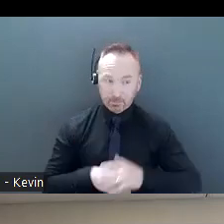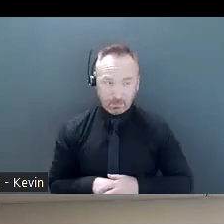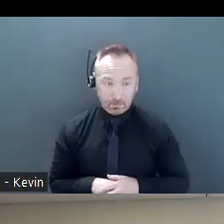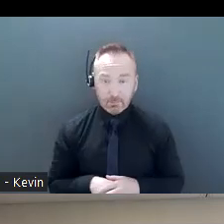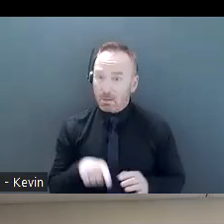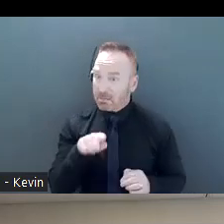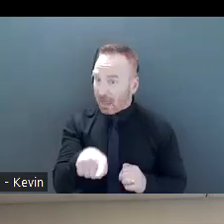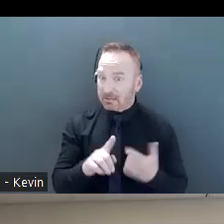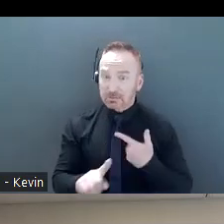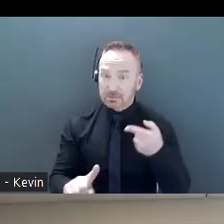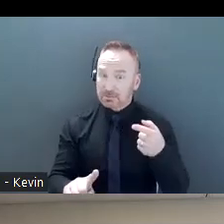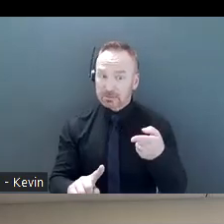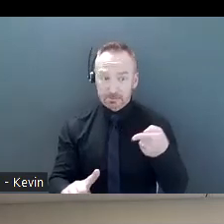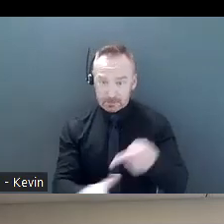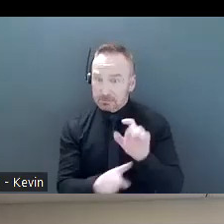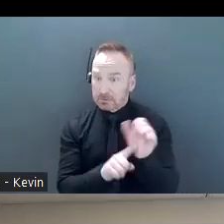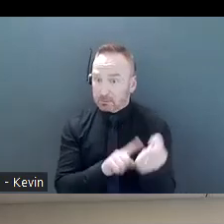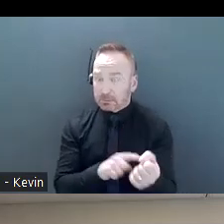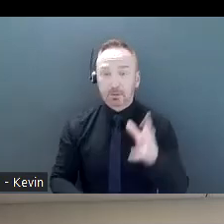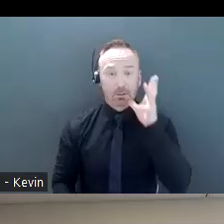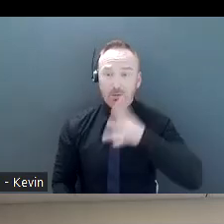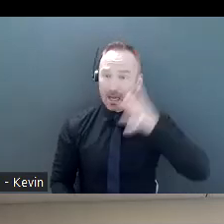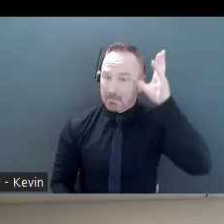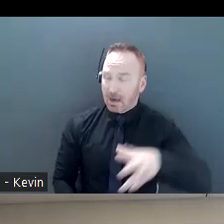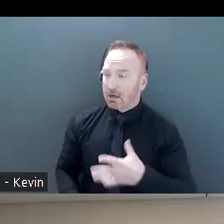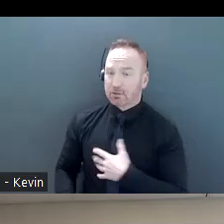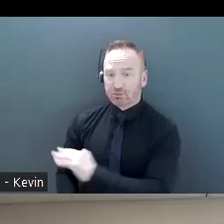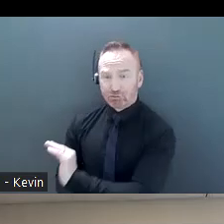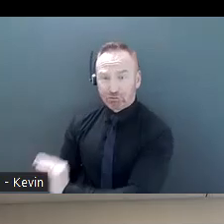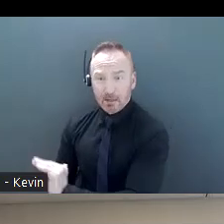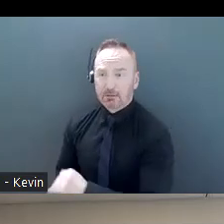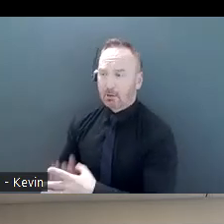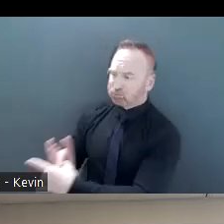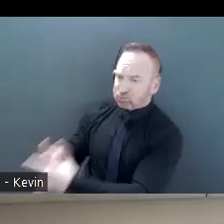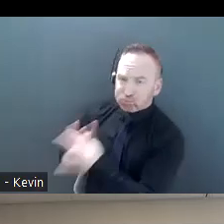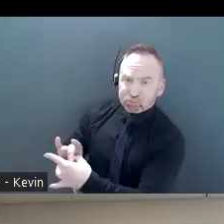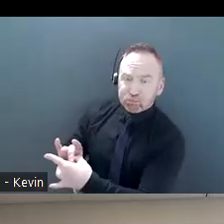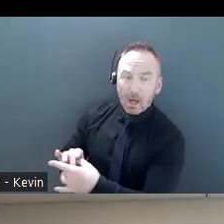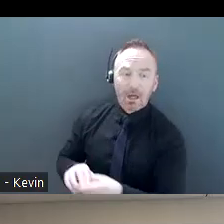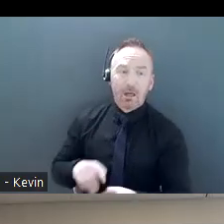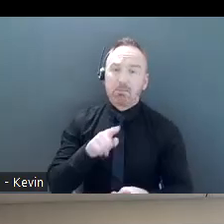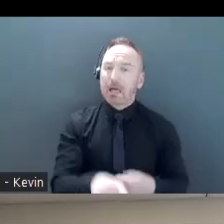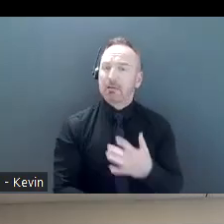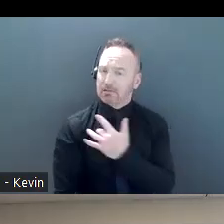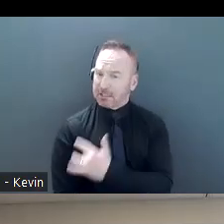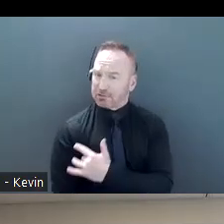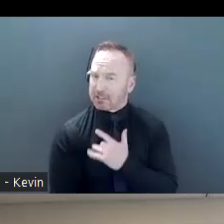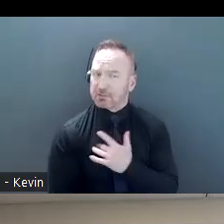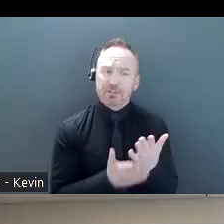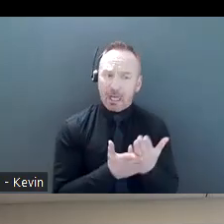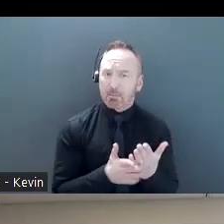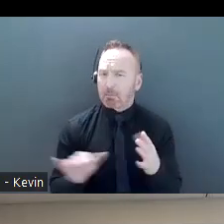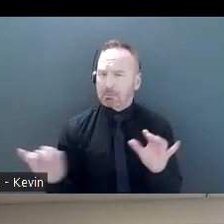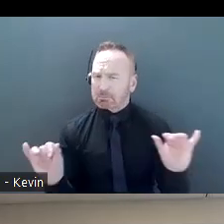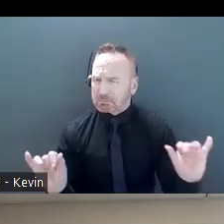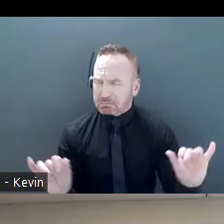grandchild, even if it's an intact family, because the provincial legislation will be very similar in this regard. So I'm not so fussed that